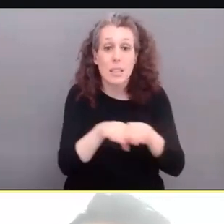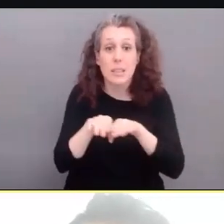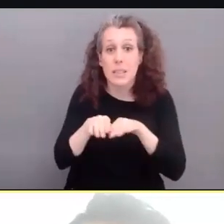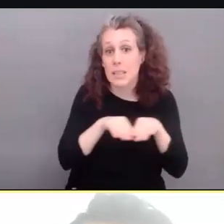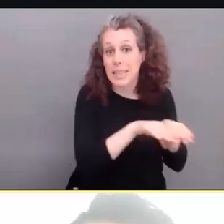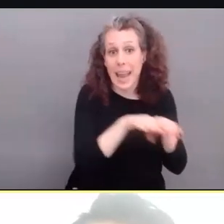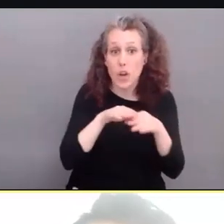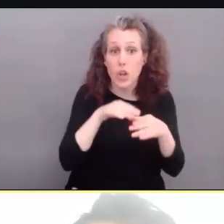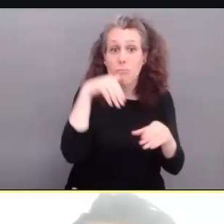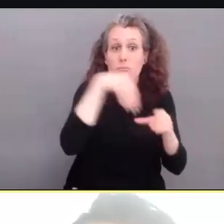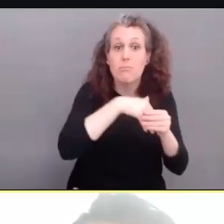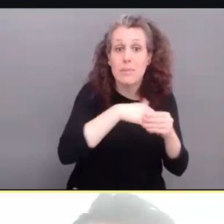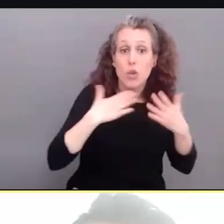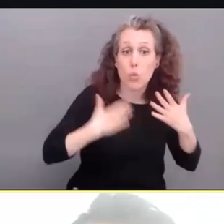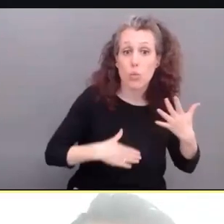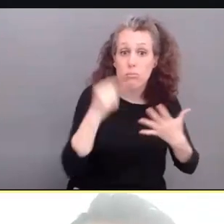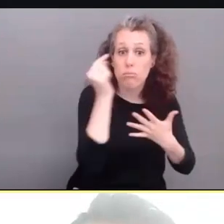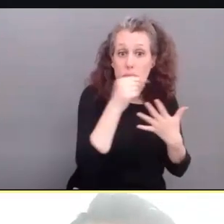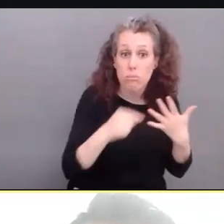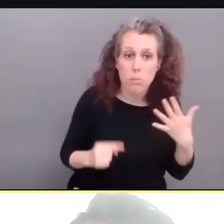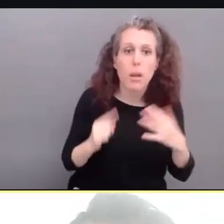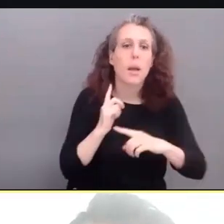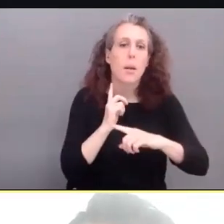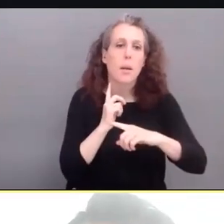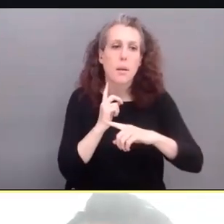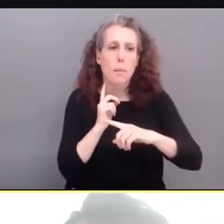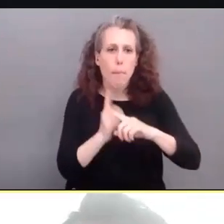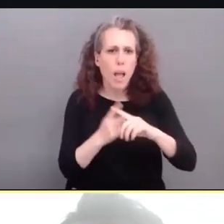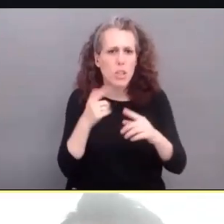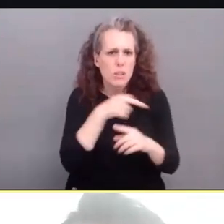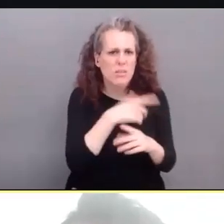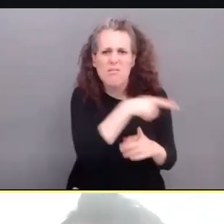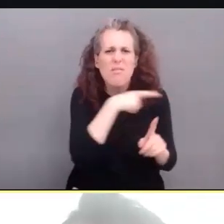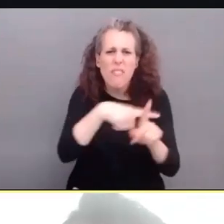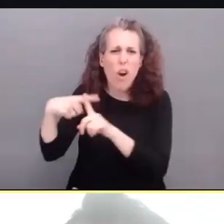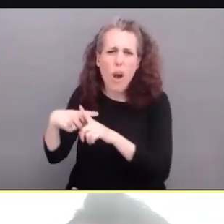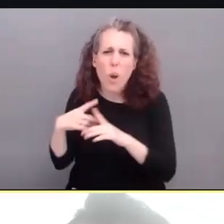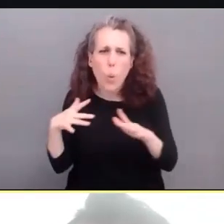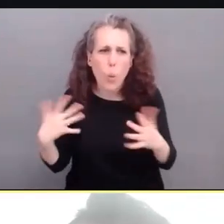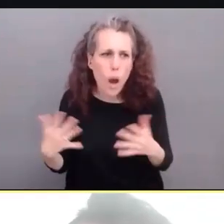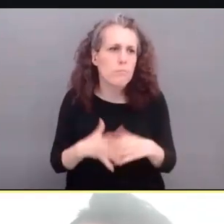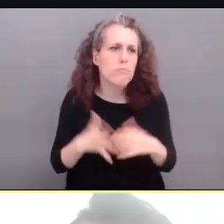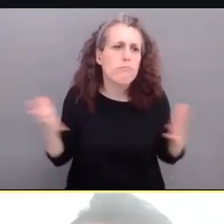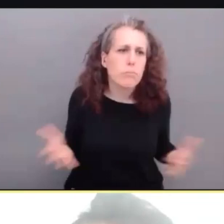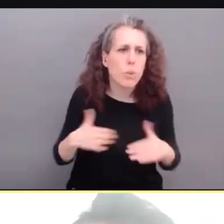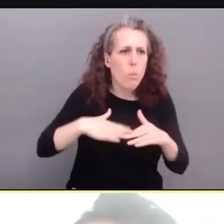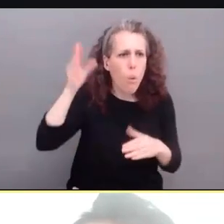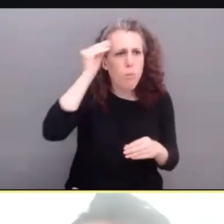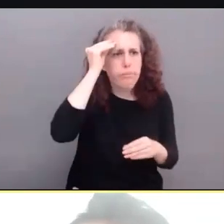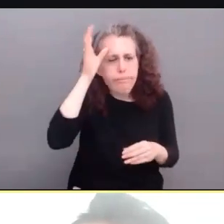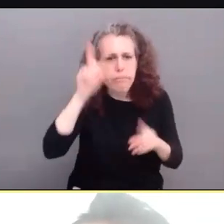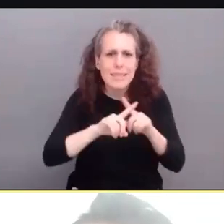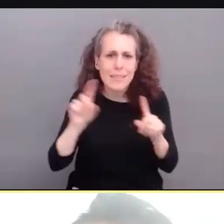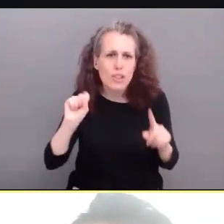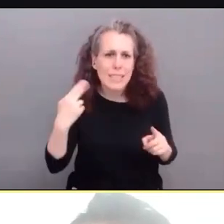standards, but also about its benefits, fostering expertise of other